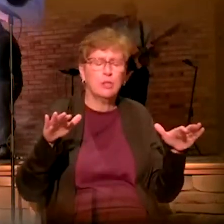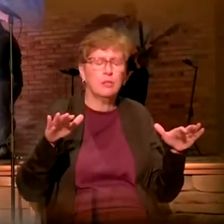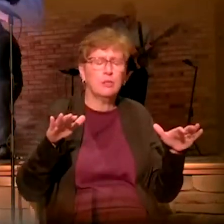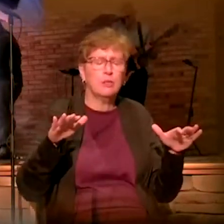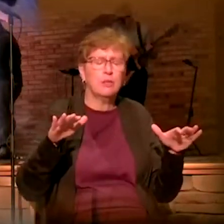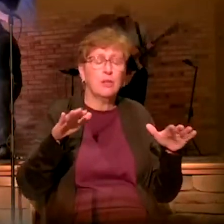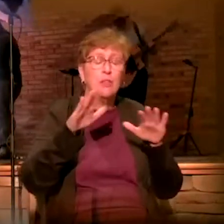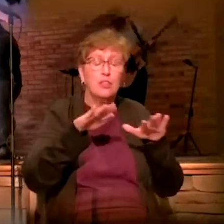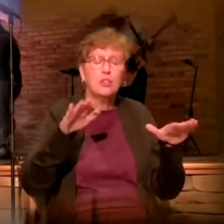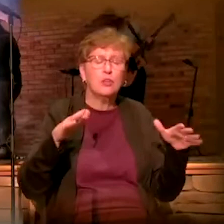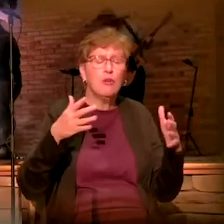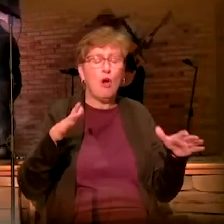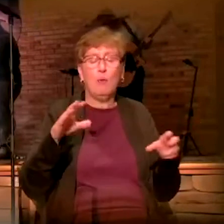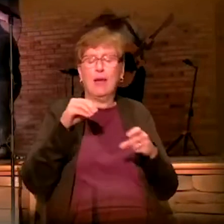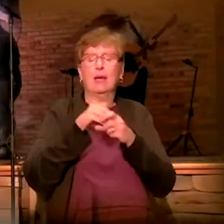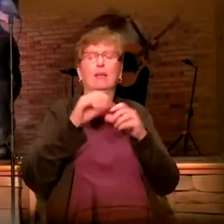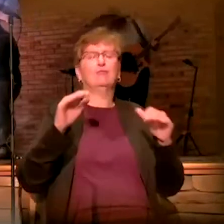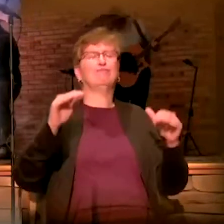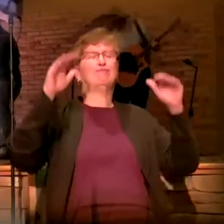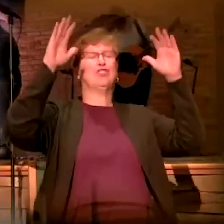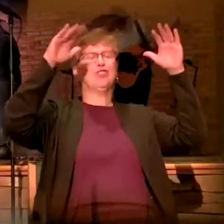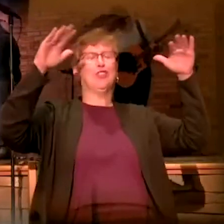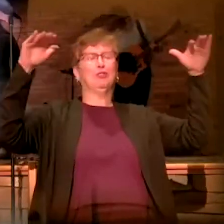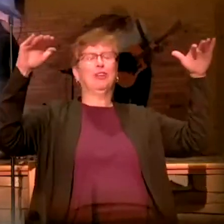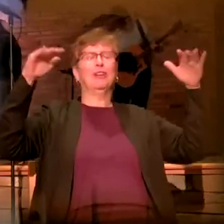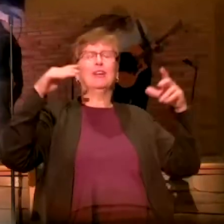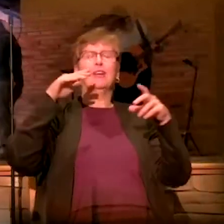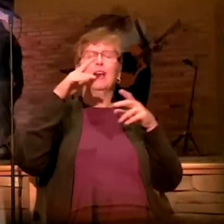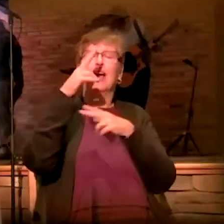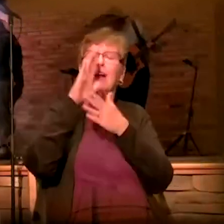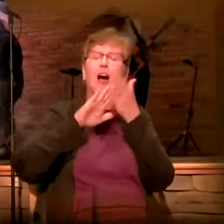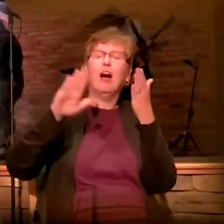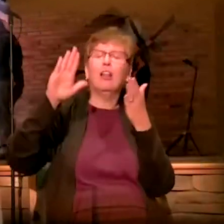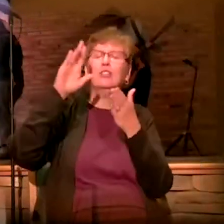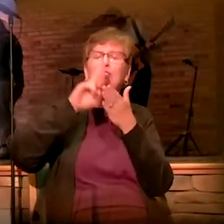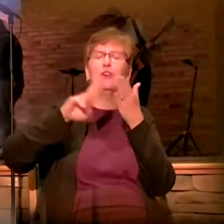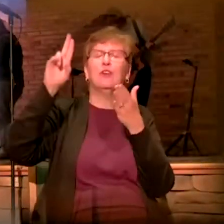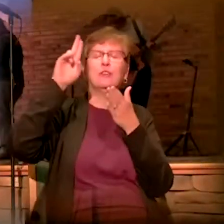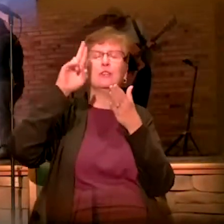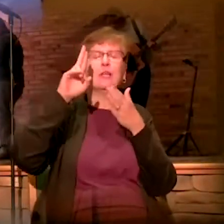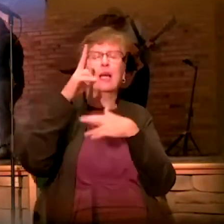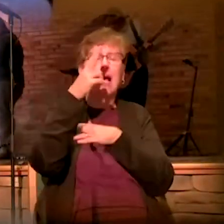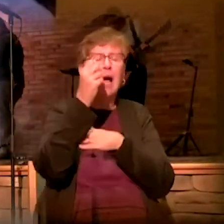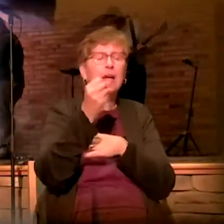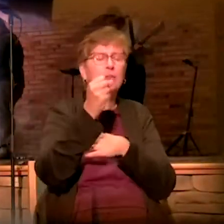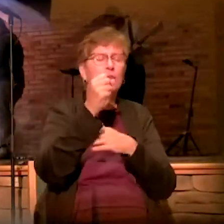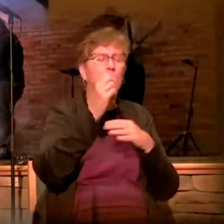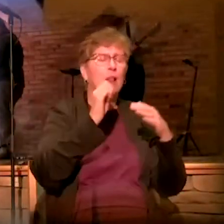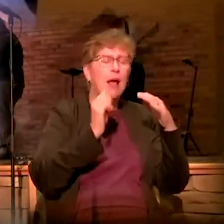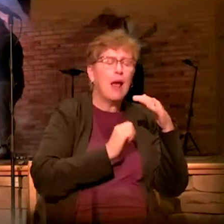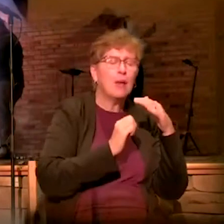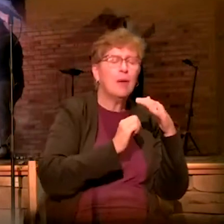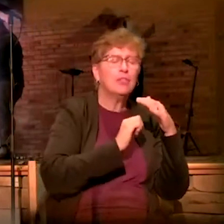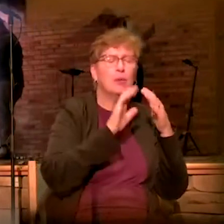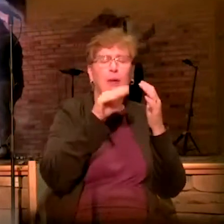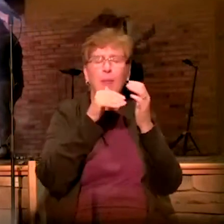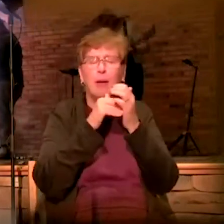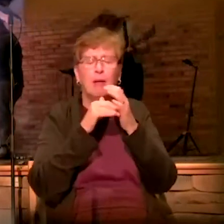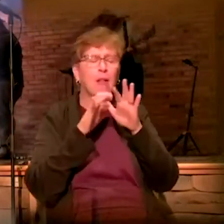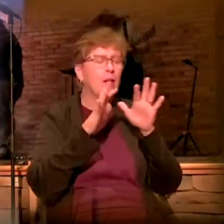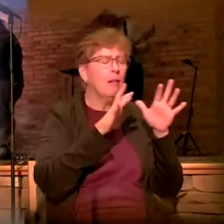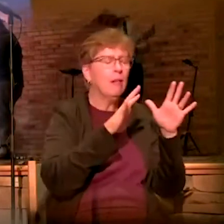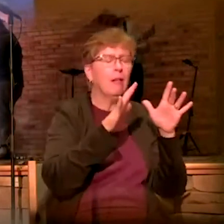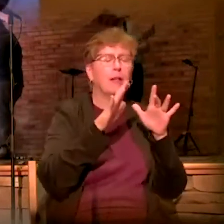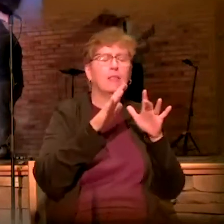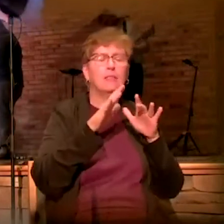those who are already in college, university, those in high school, elementary school, Lord, as they return, as some are on the bus, as